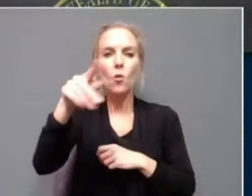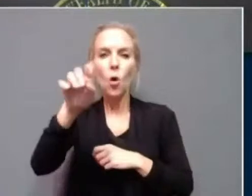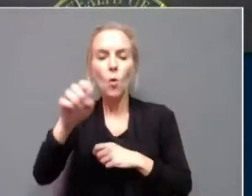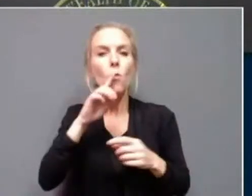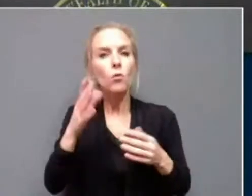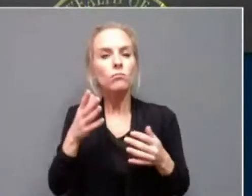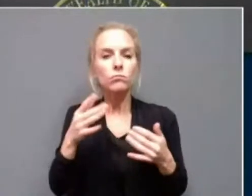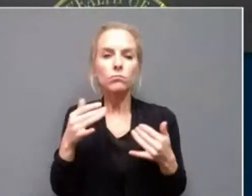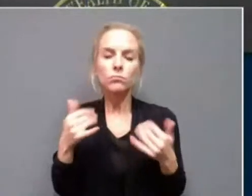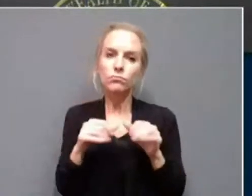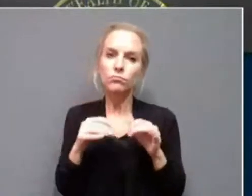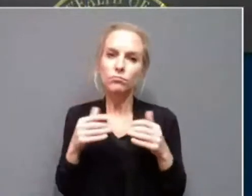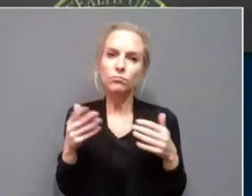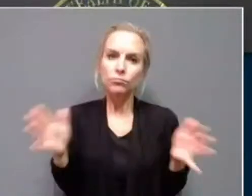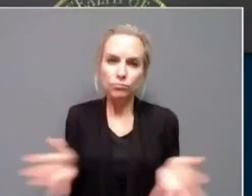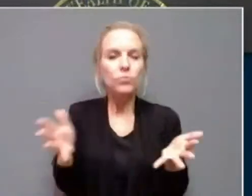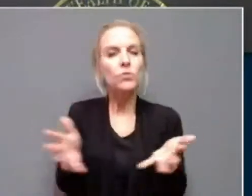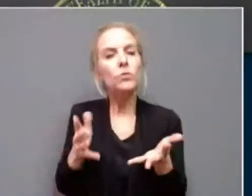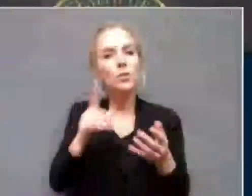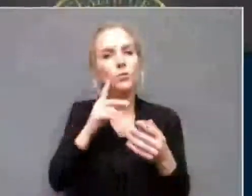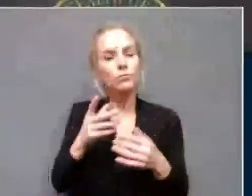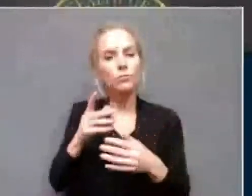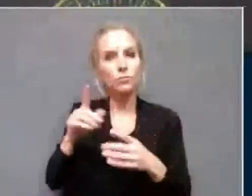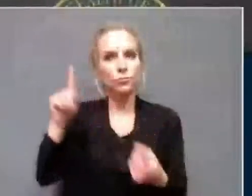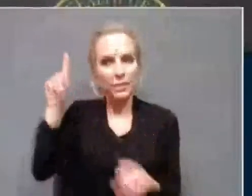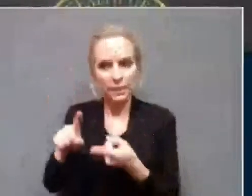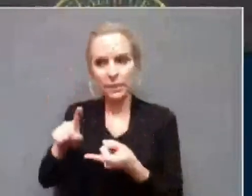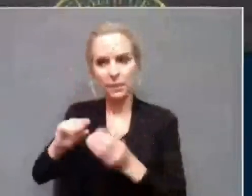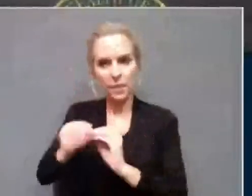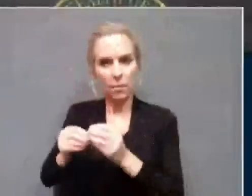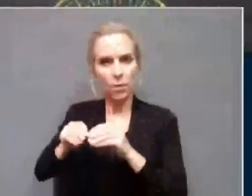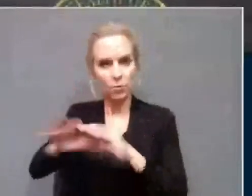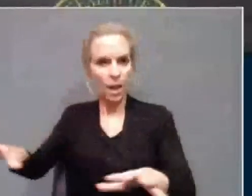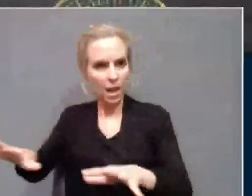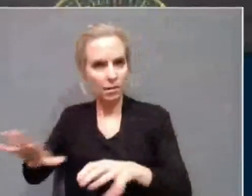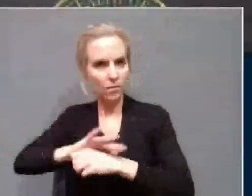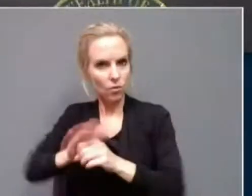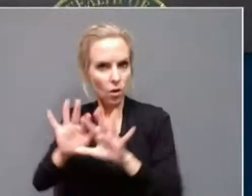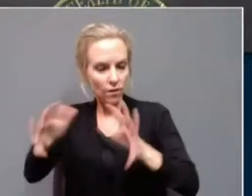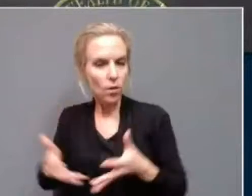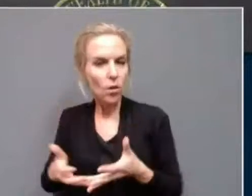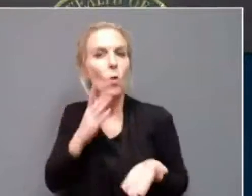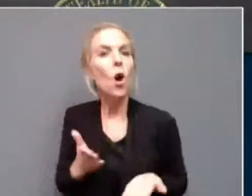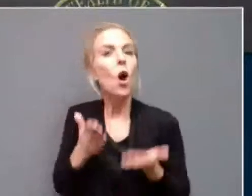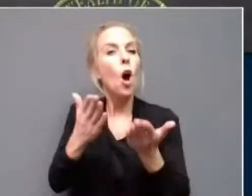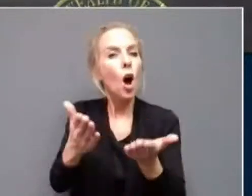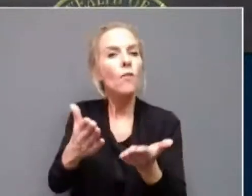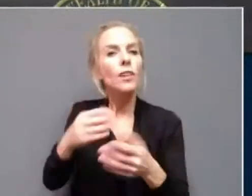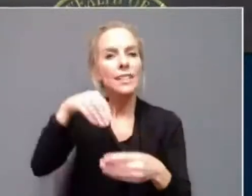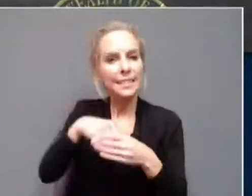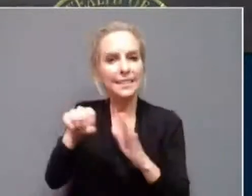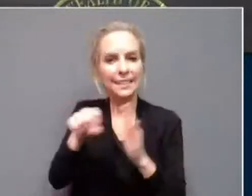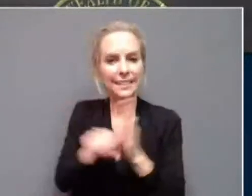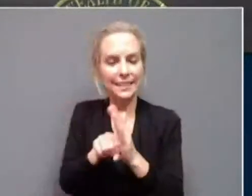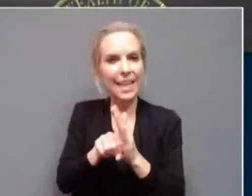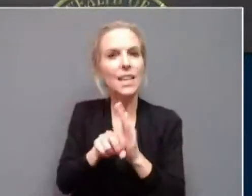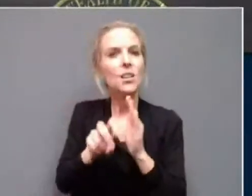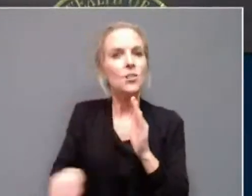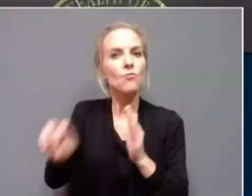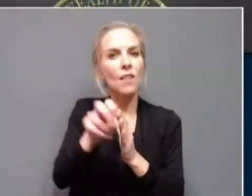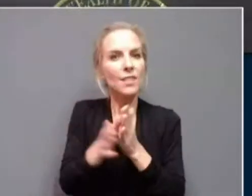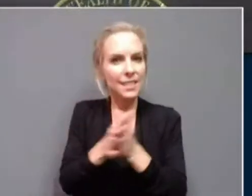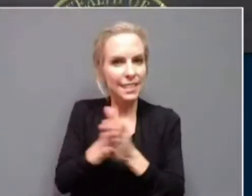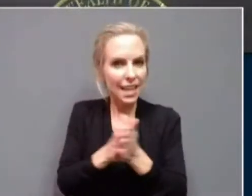spread of COVID-19, Kentucky will offer in-state travel incentives at Kentucky state parks